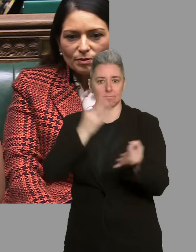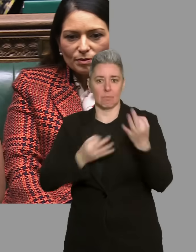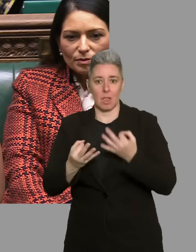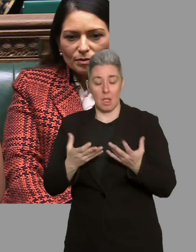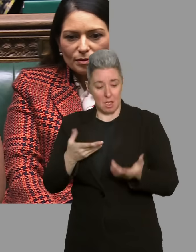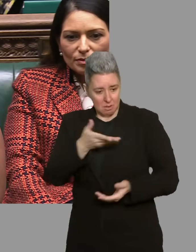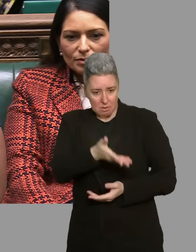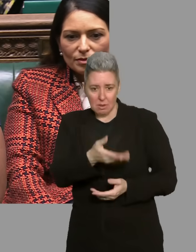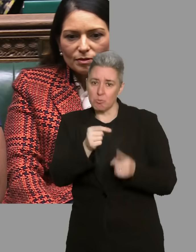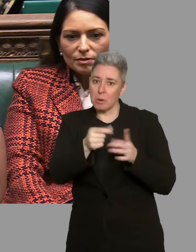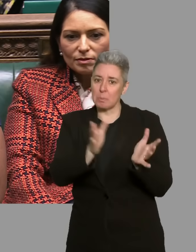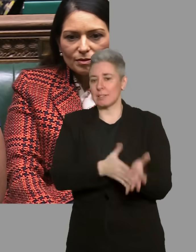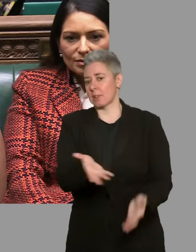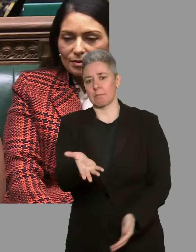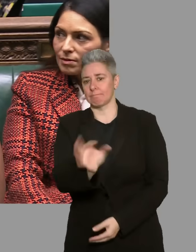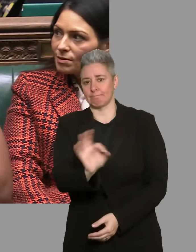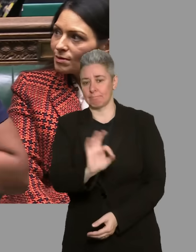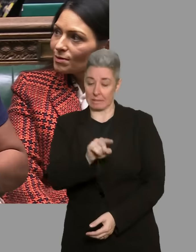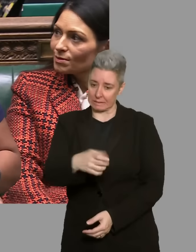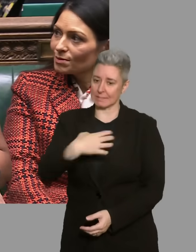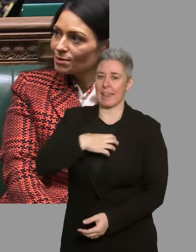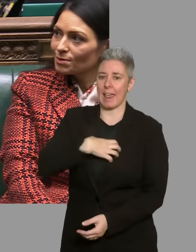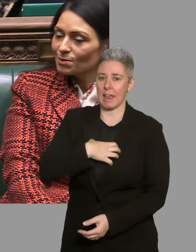Yes. 6 questions. Yes, he's here.